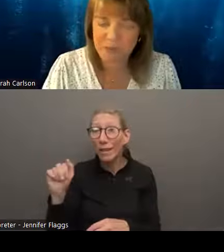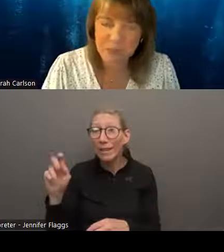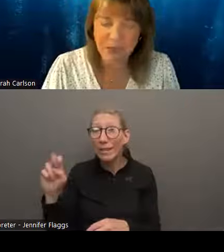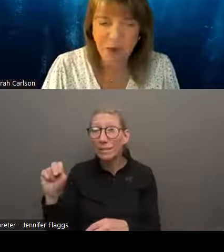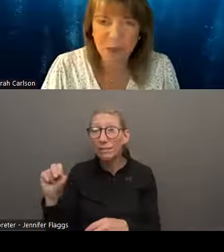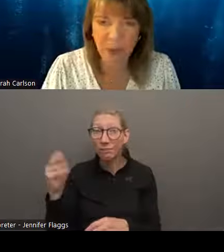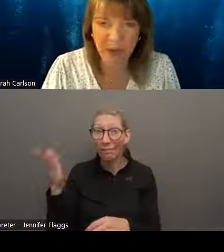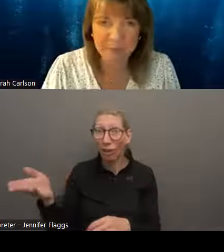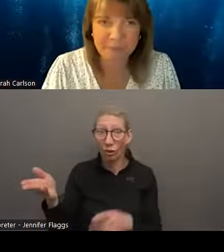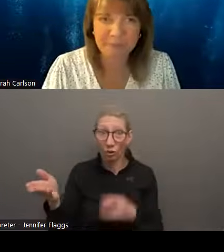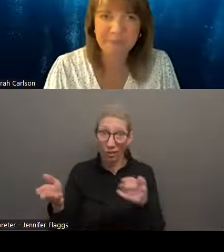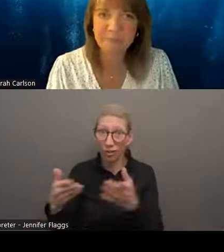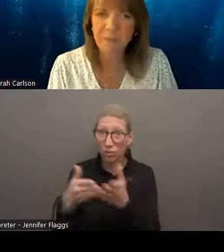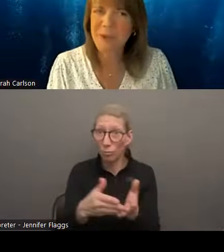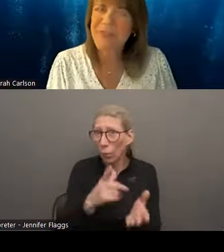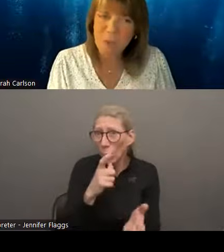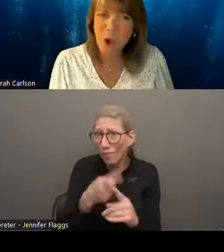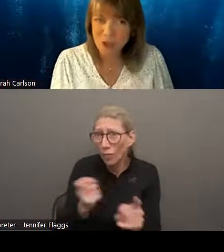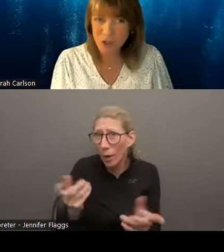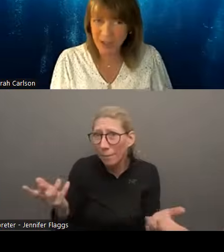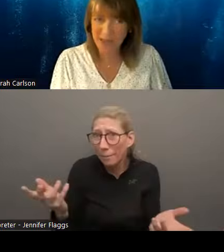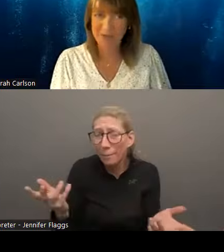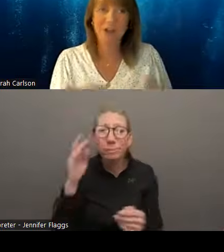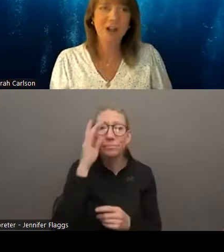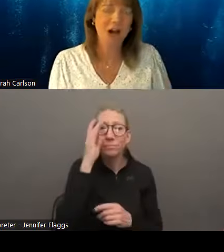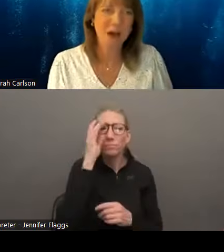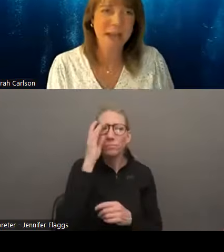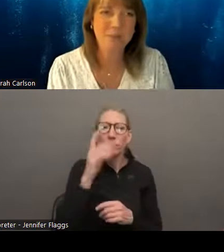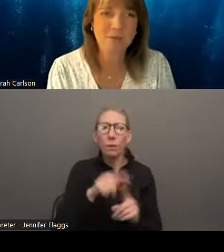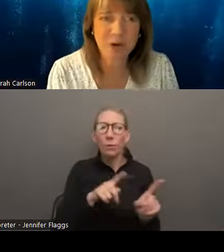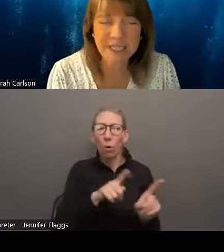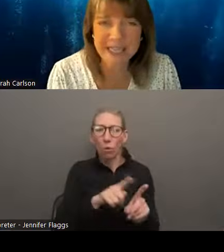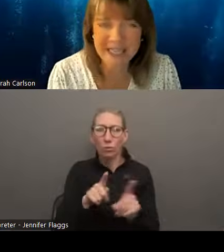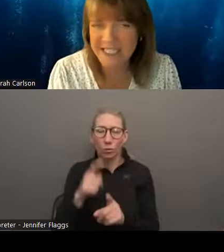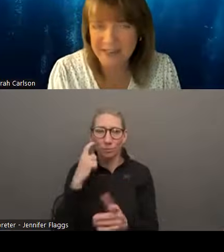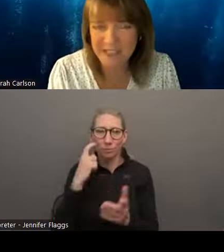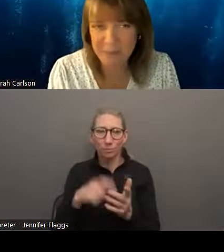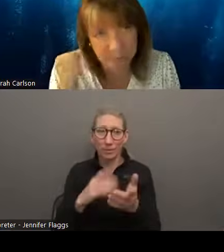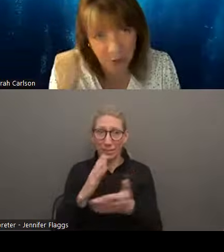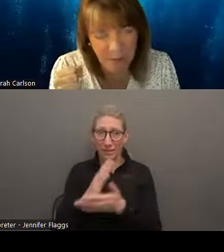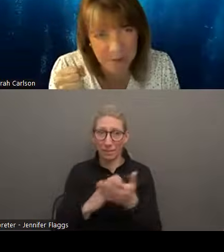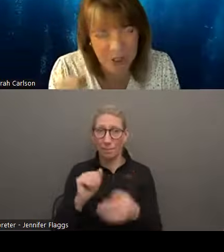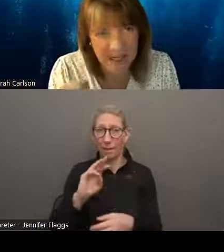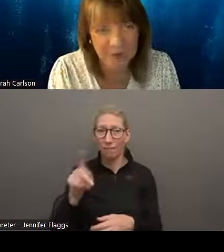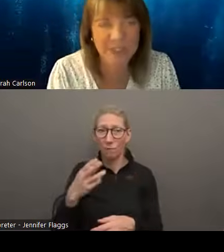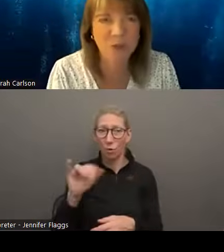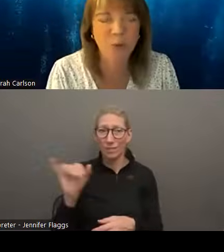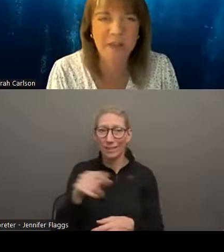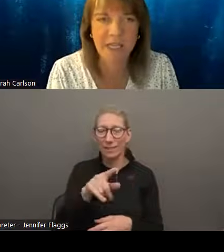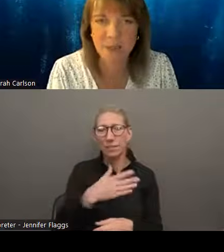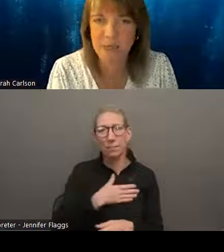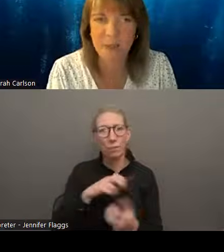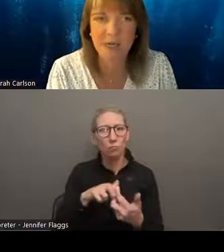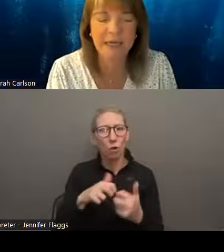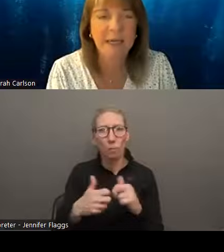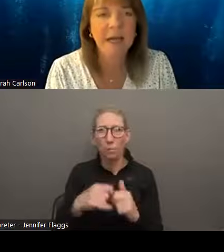our shipwreck. But then we also have amphoras like this, and this is my problem child. This is the one that